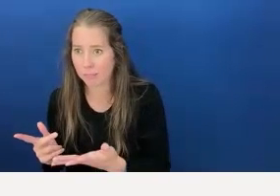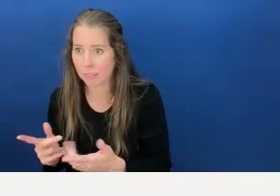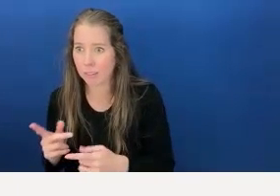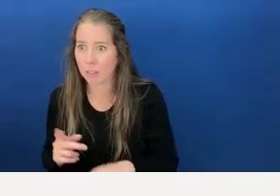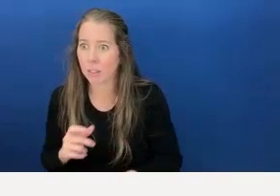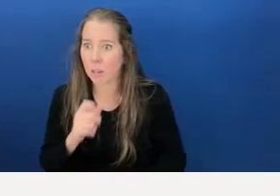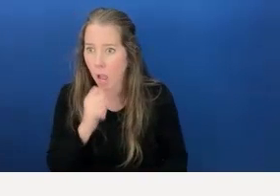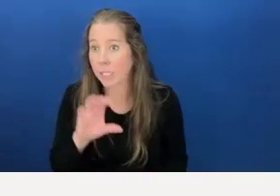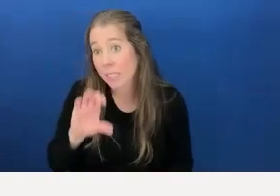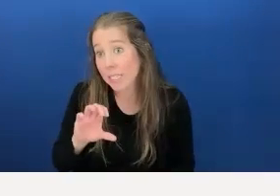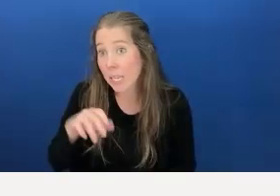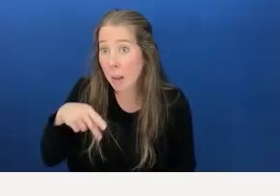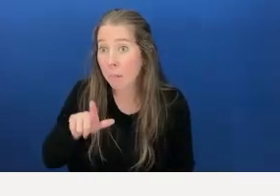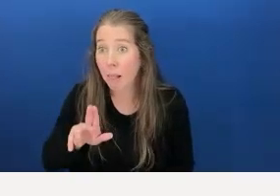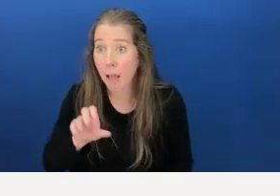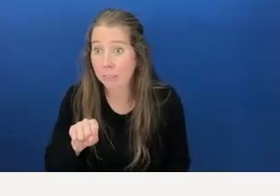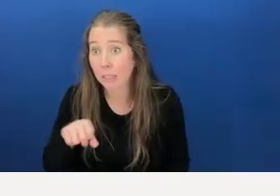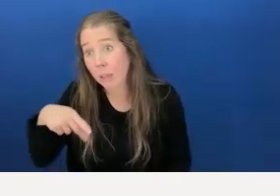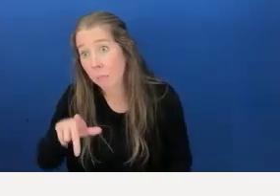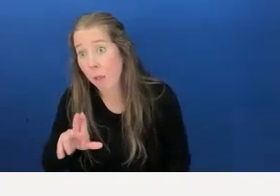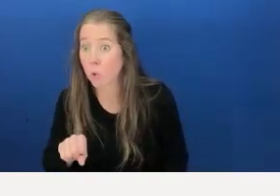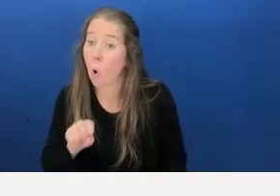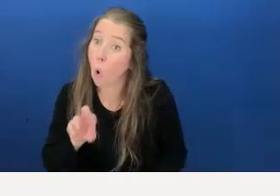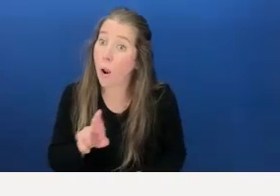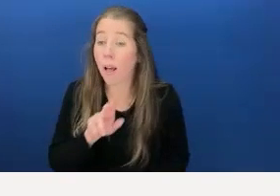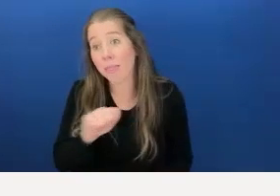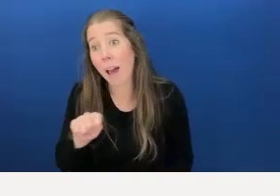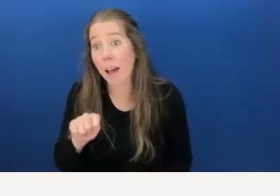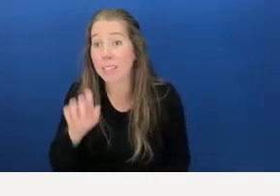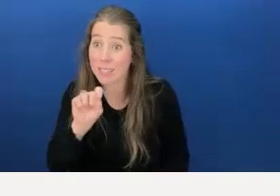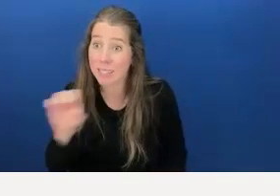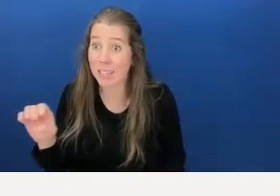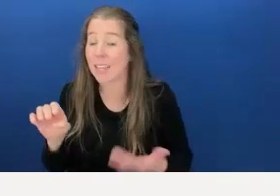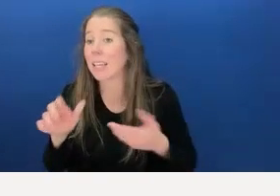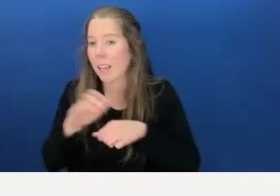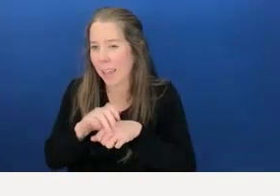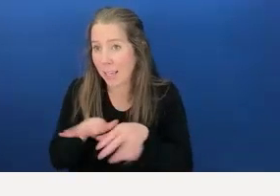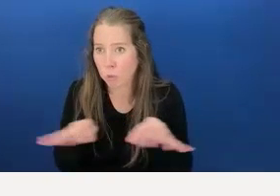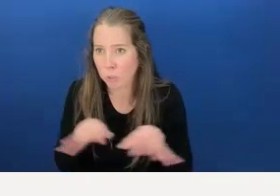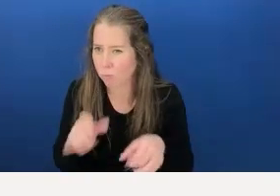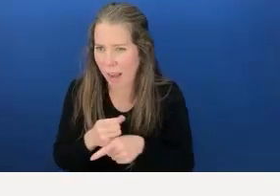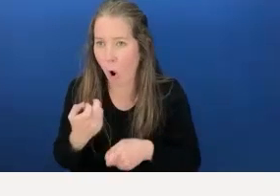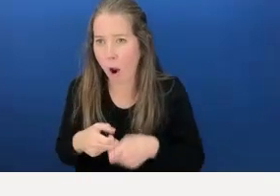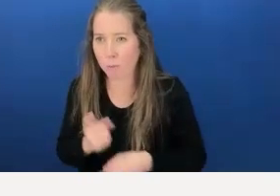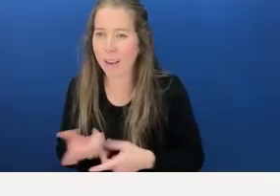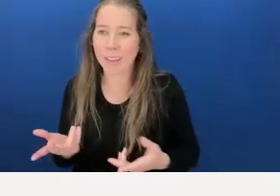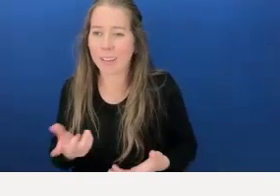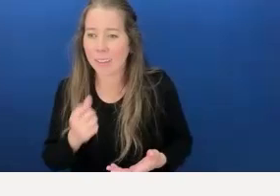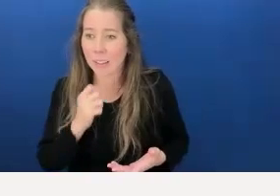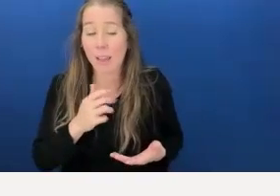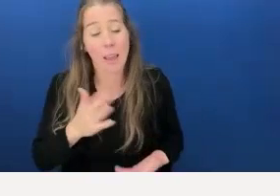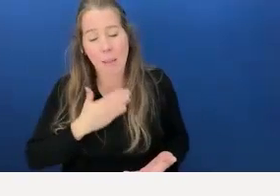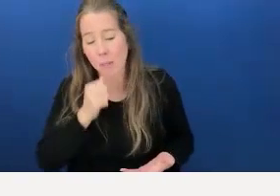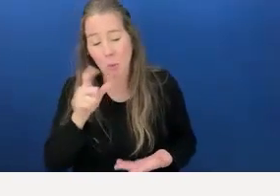not C or the C. English language, right? I mean, oh my gosh, I don't have to learn that